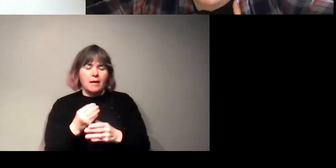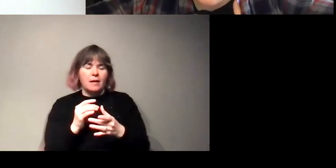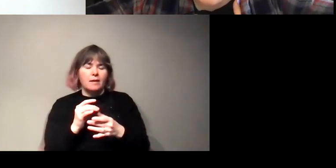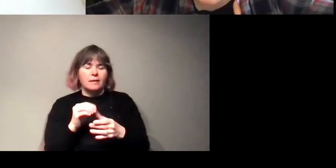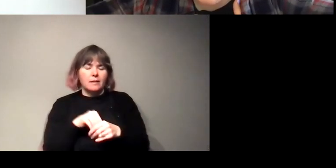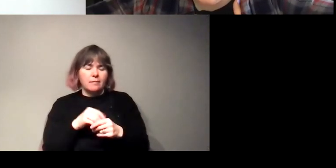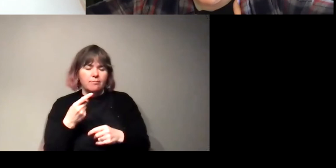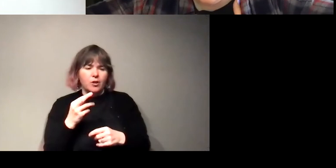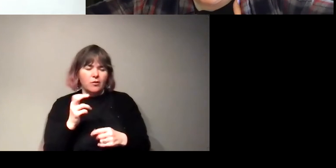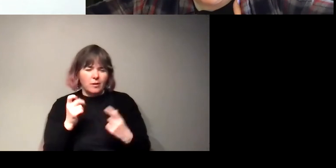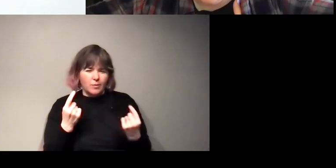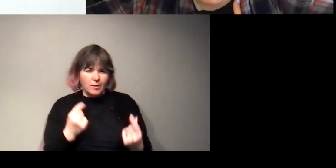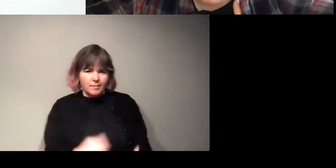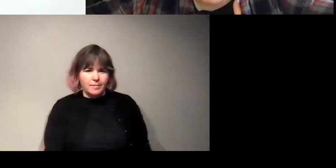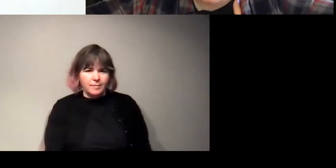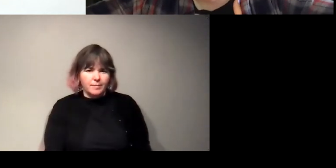Oh,